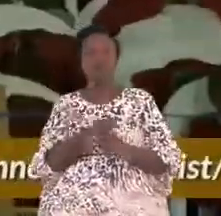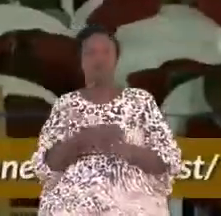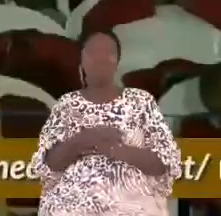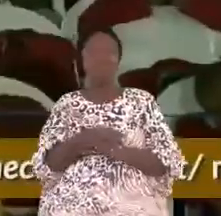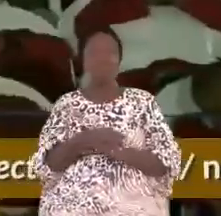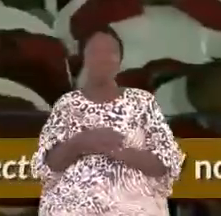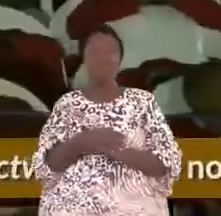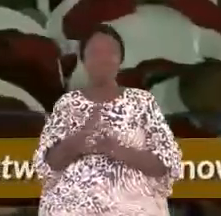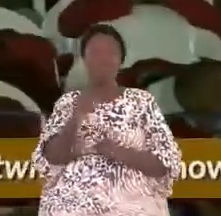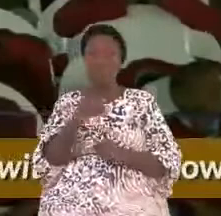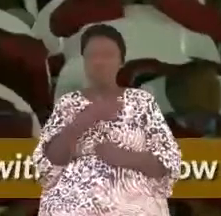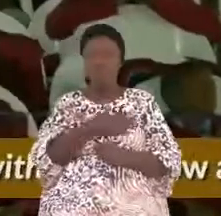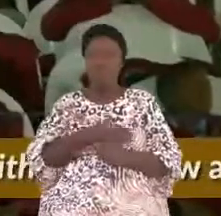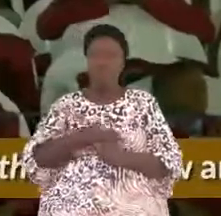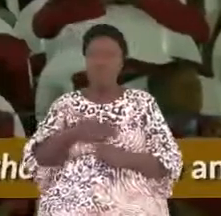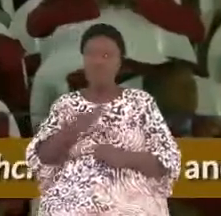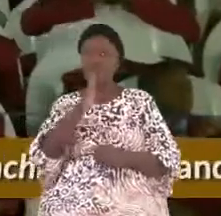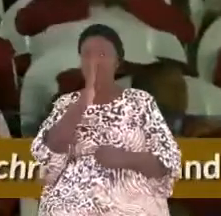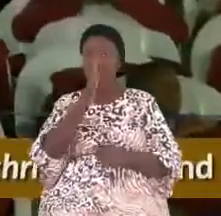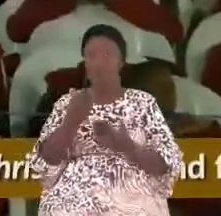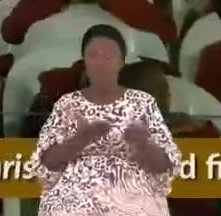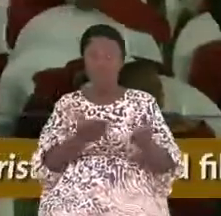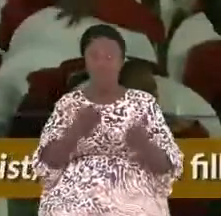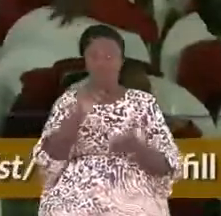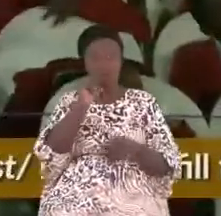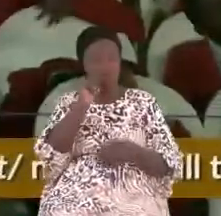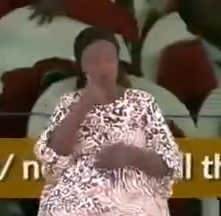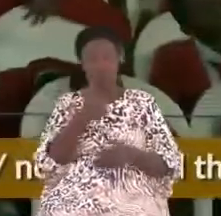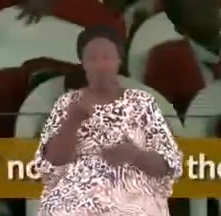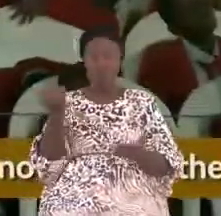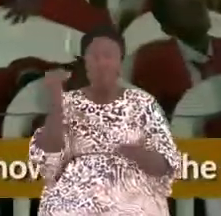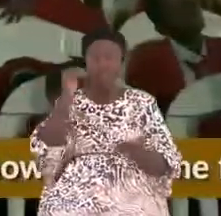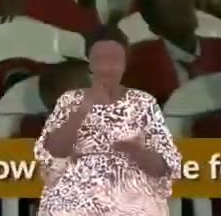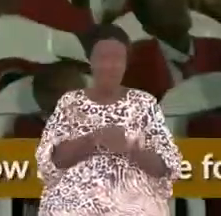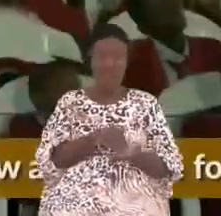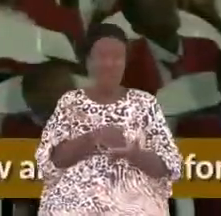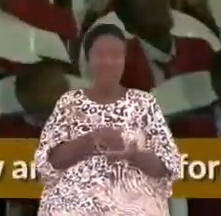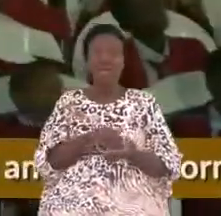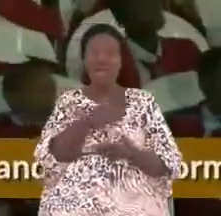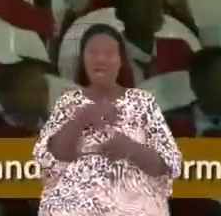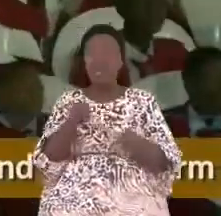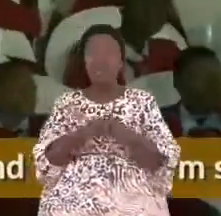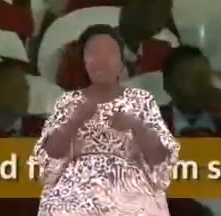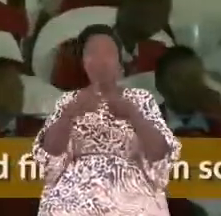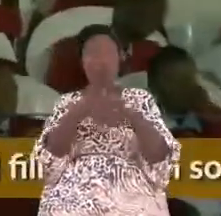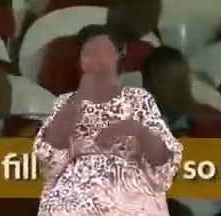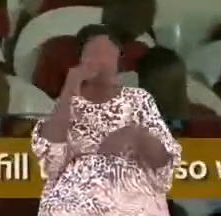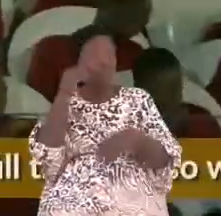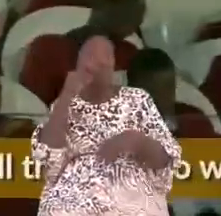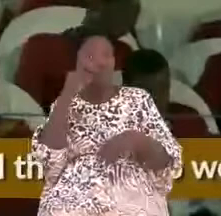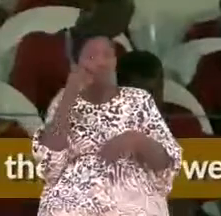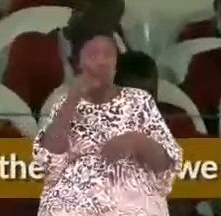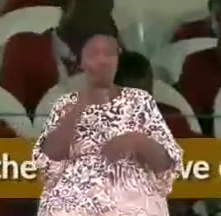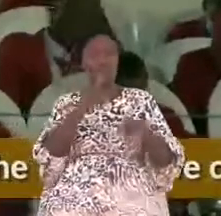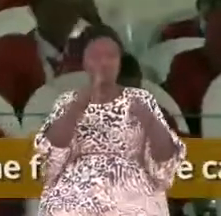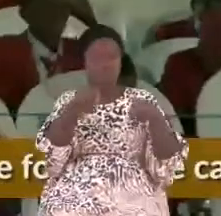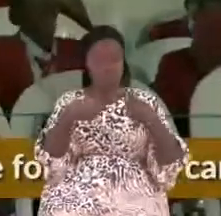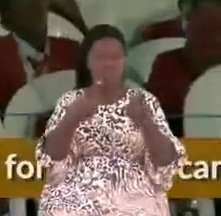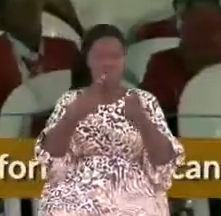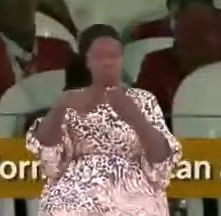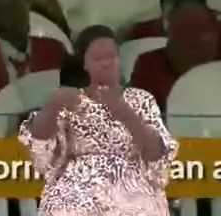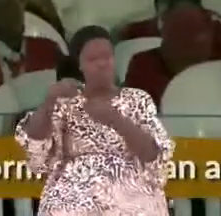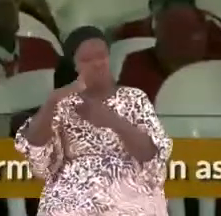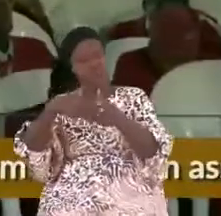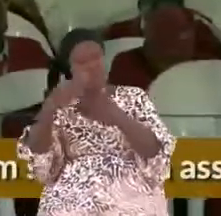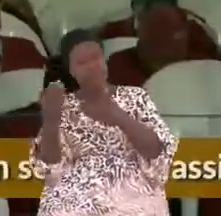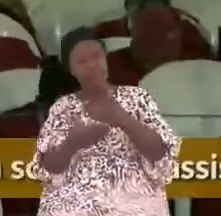newspapers here as you are here spread the news great things are happening on this ground and let the people come